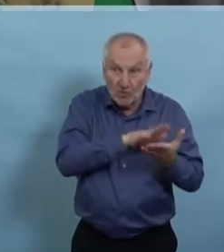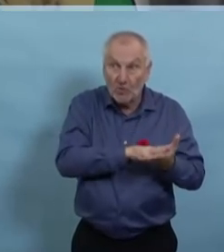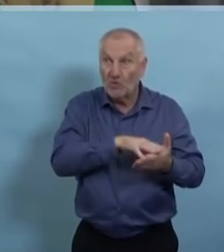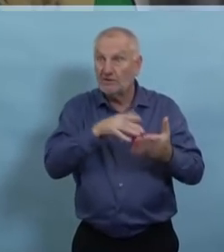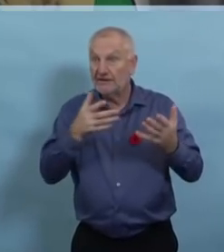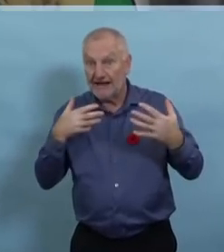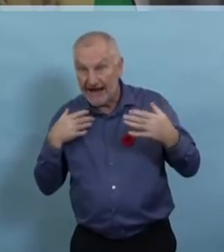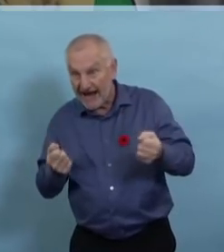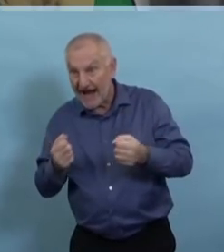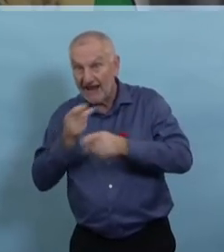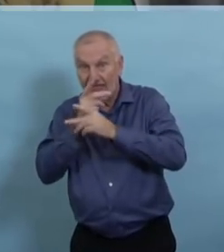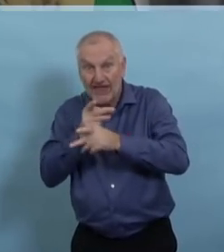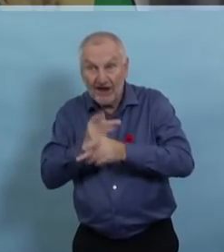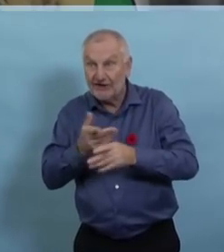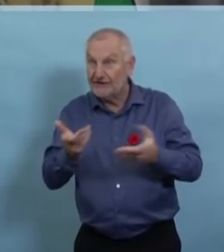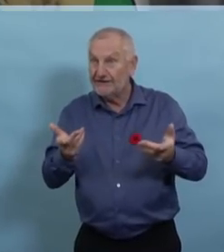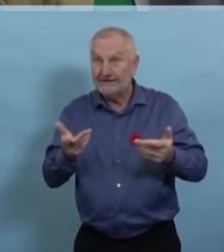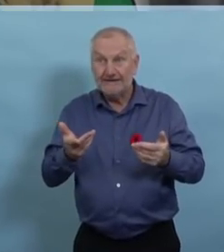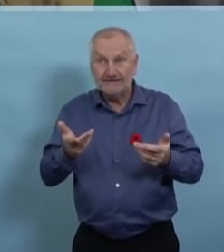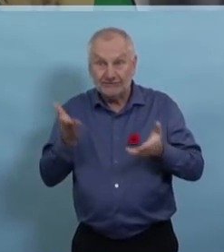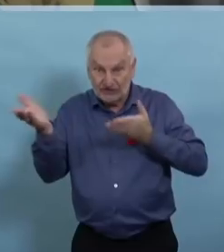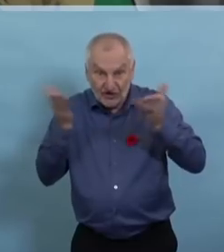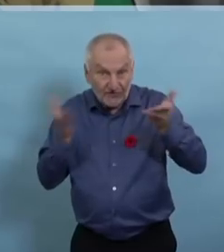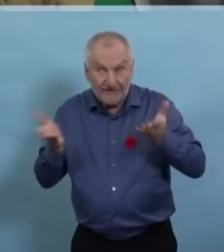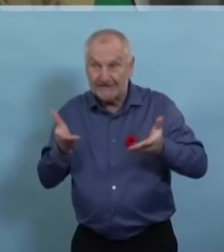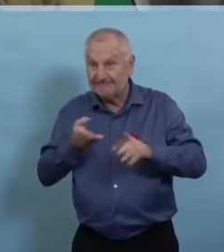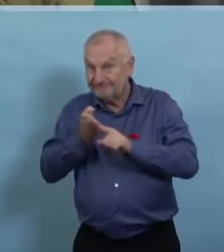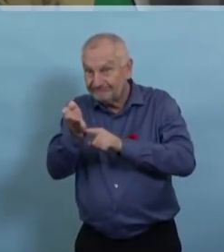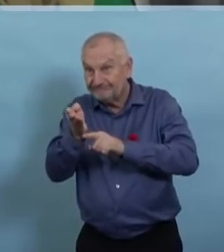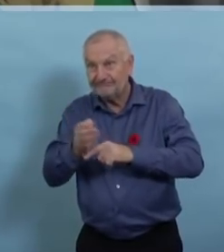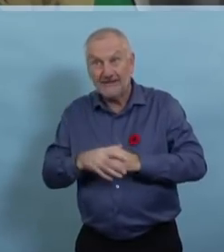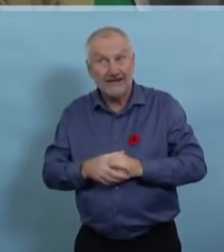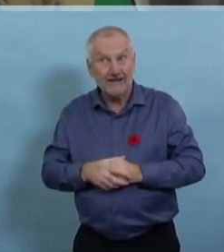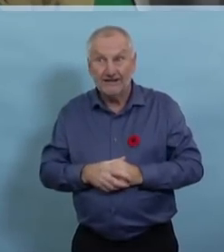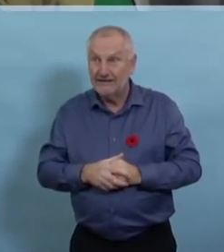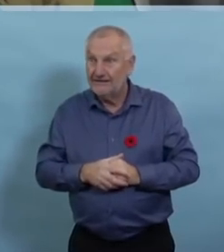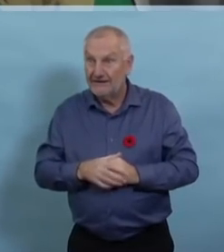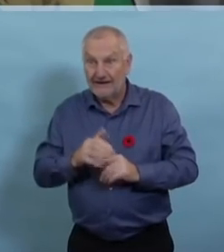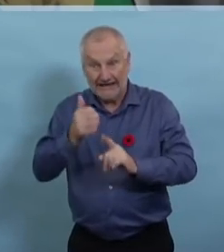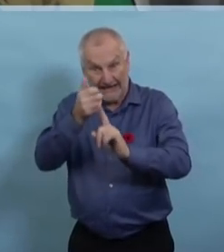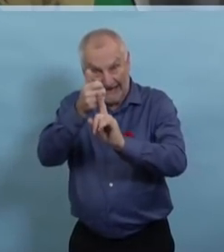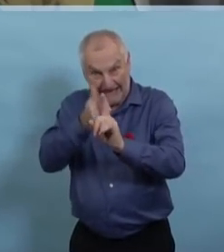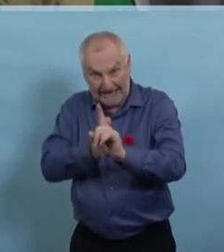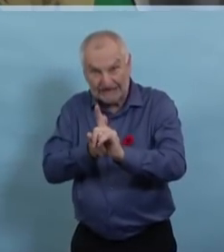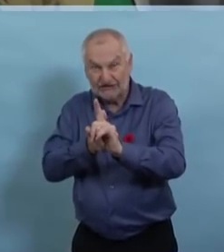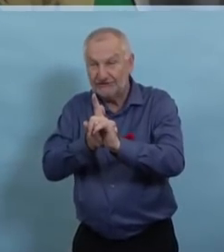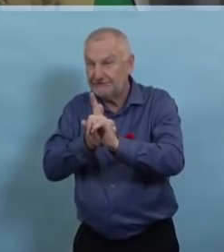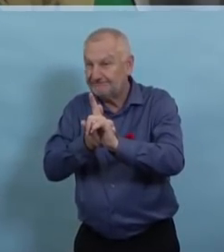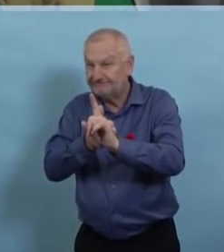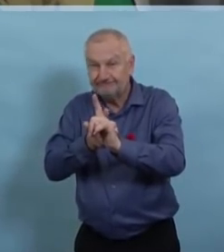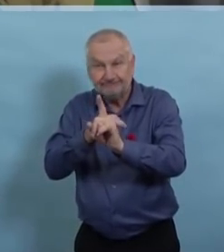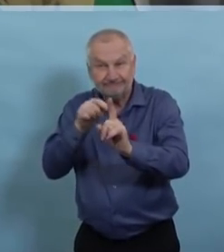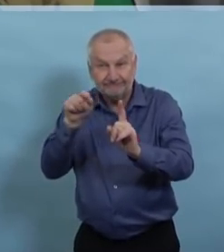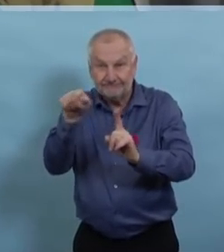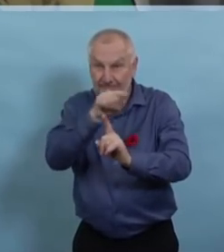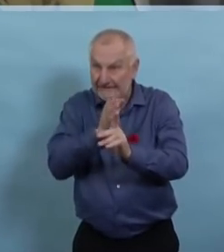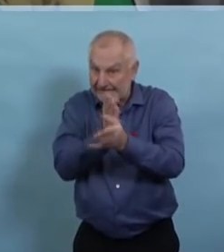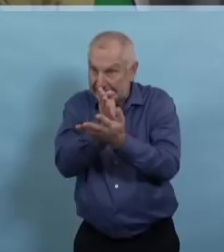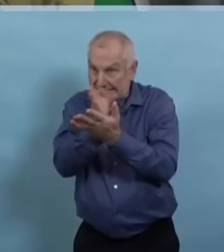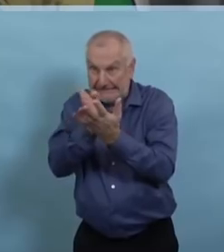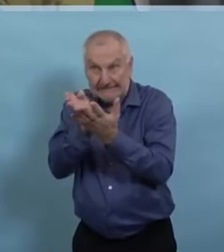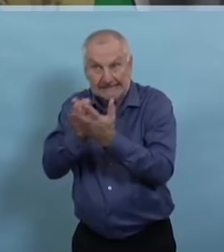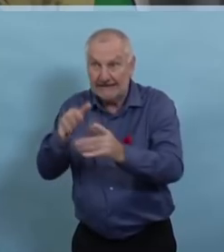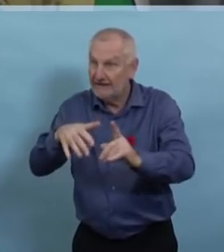the service sector, yes. In every part of society, there are very, very difficult